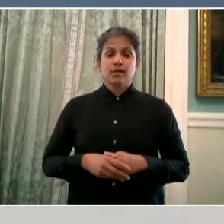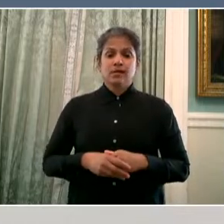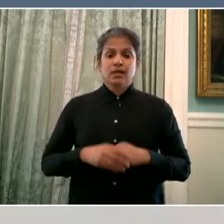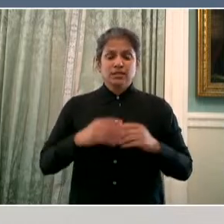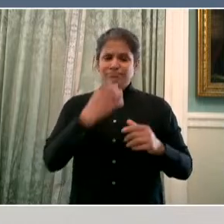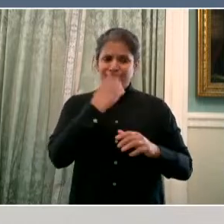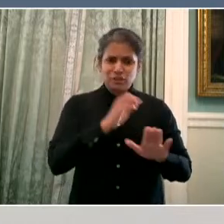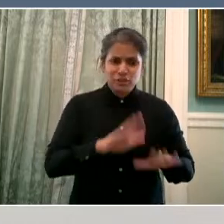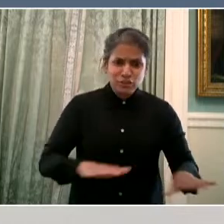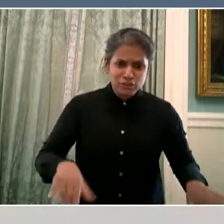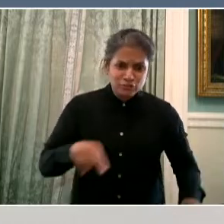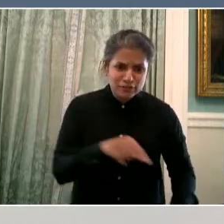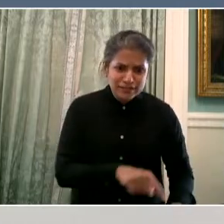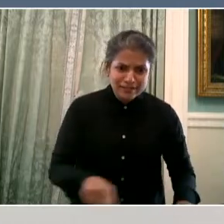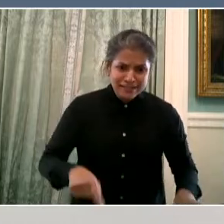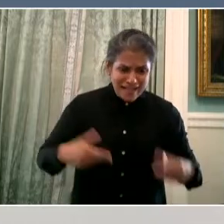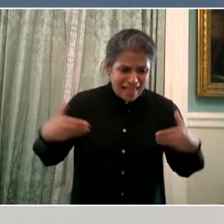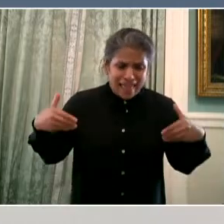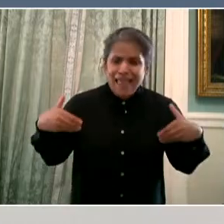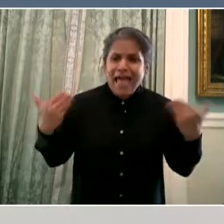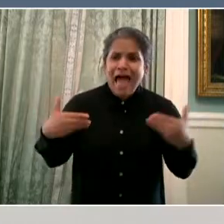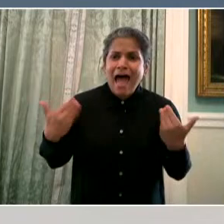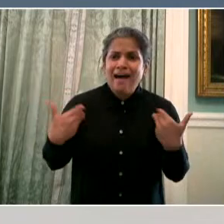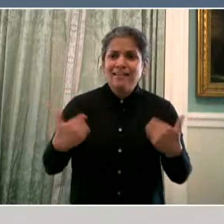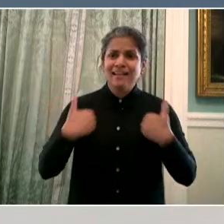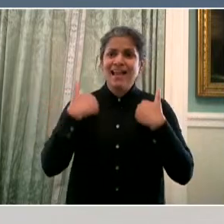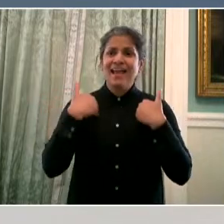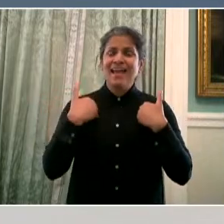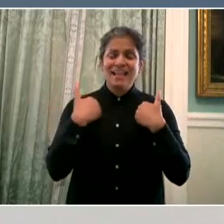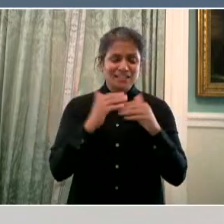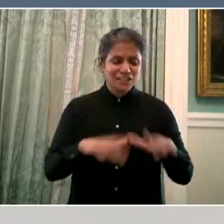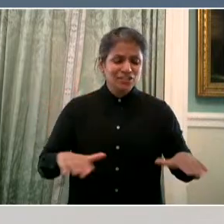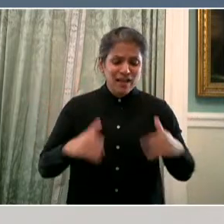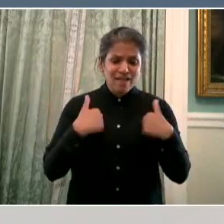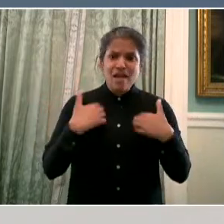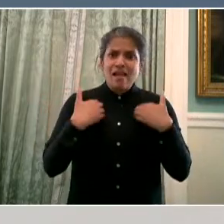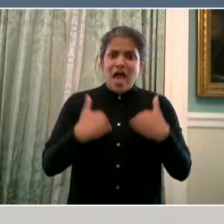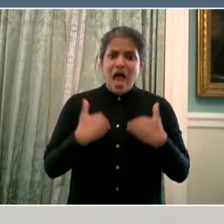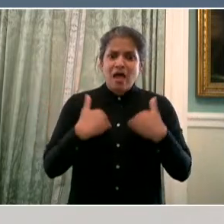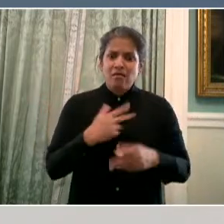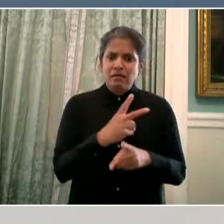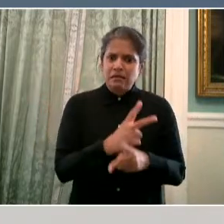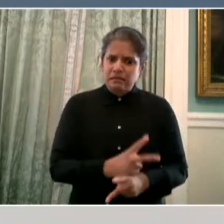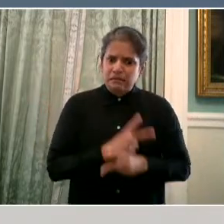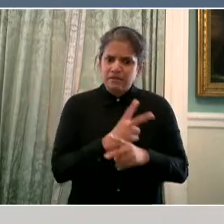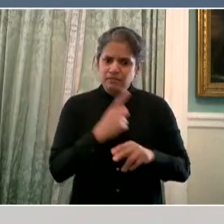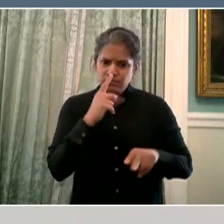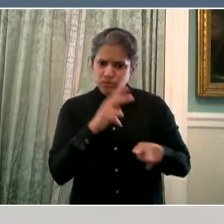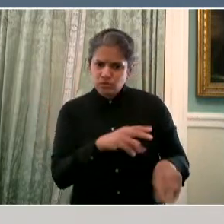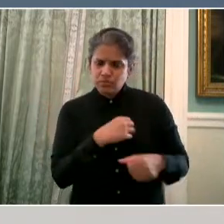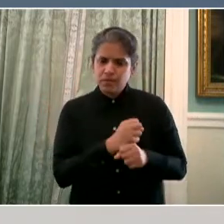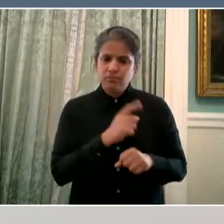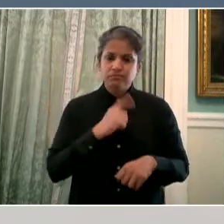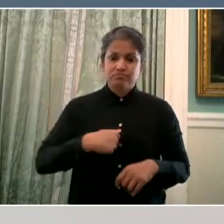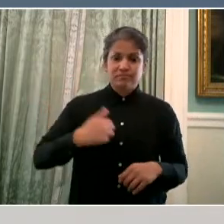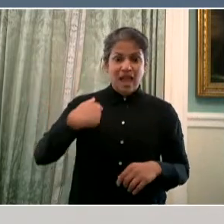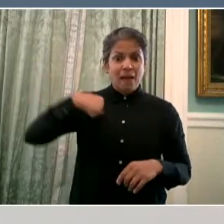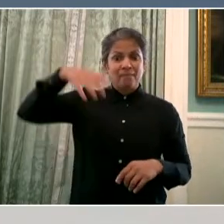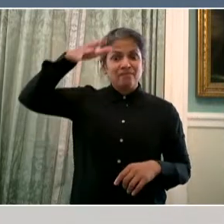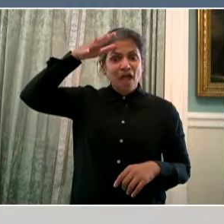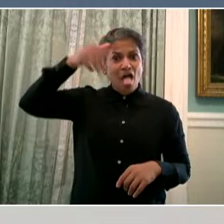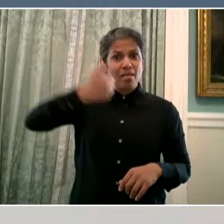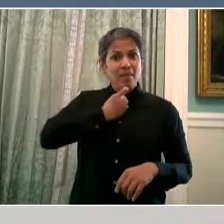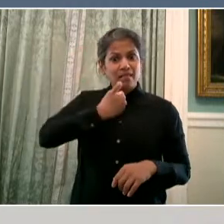should still limit time outdoors. As a father of 3 young kids, I expect to be outside this weekend, but I'm going to check on how my children are